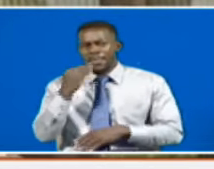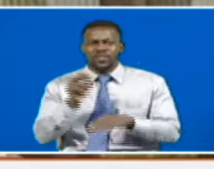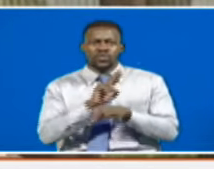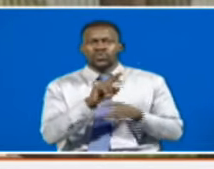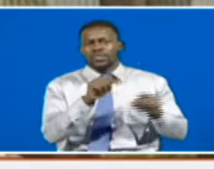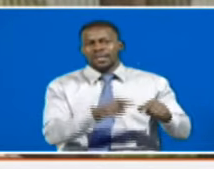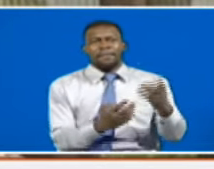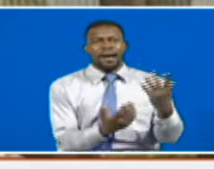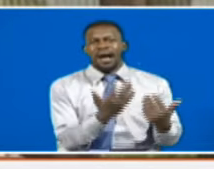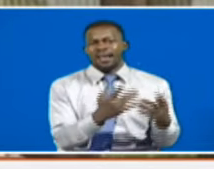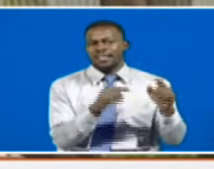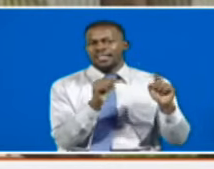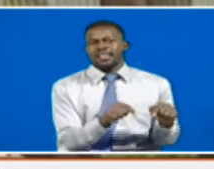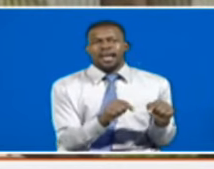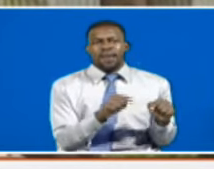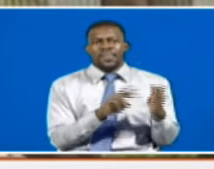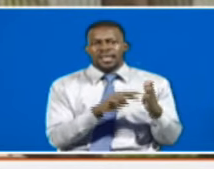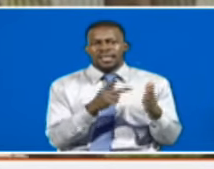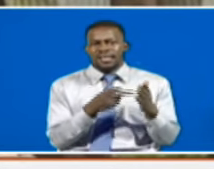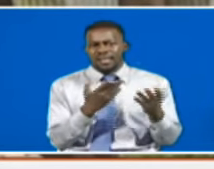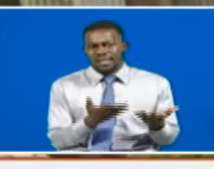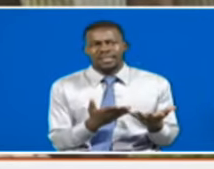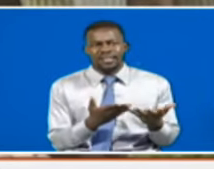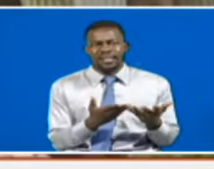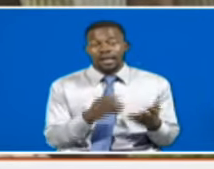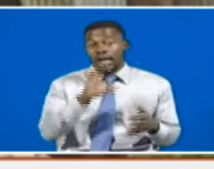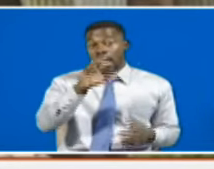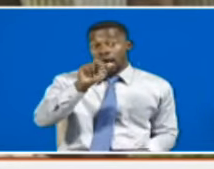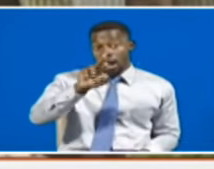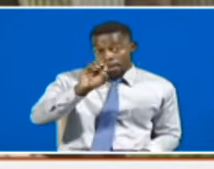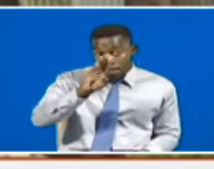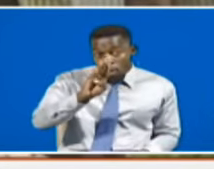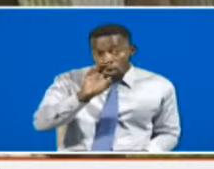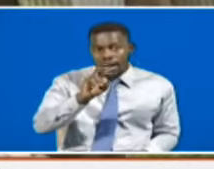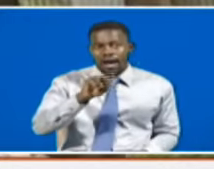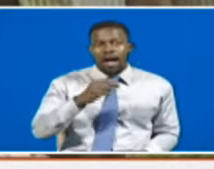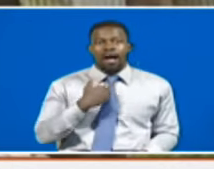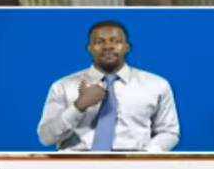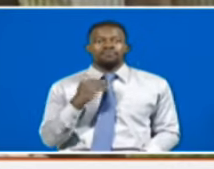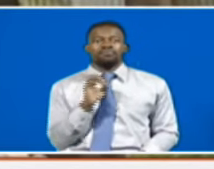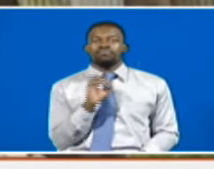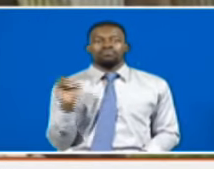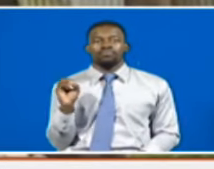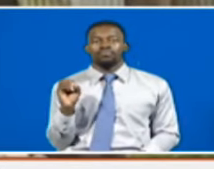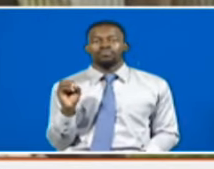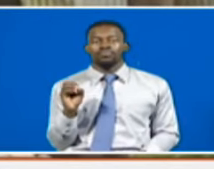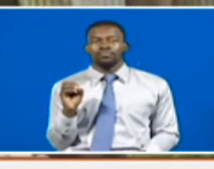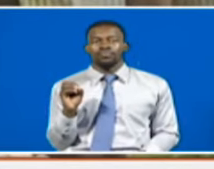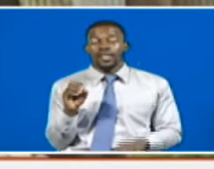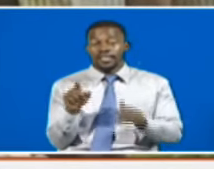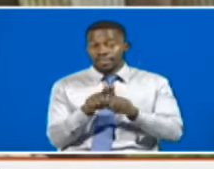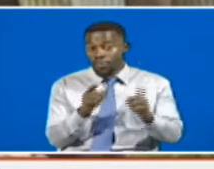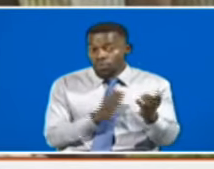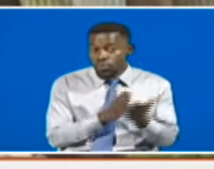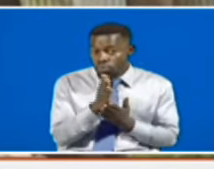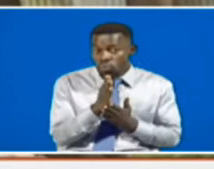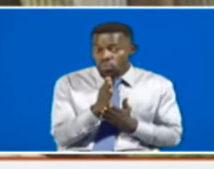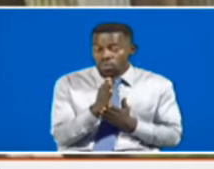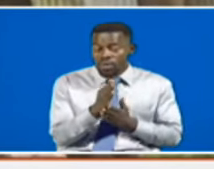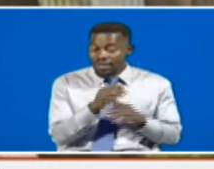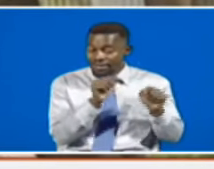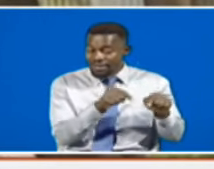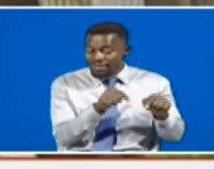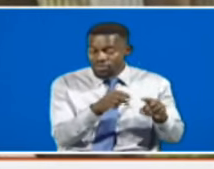kabisa, iwe haitoi carbon, na sasa kupitia hiyo njia